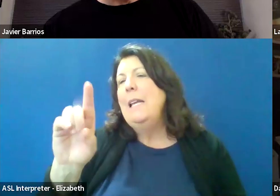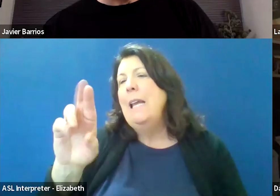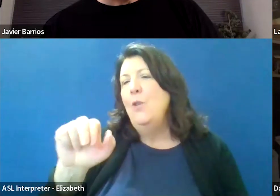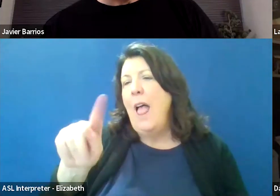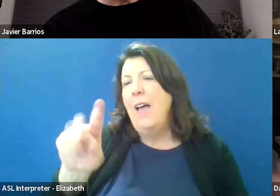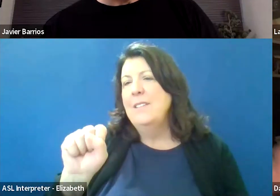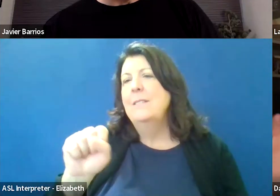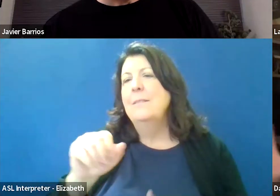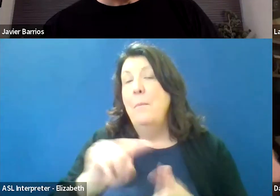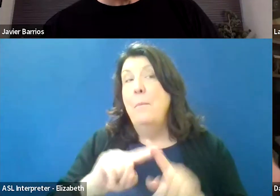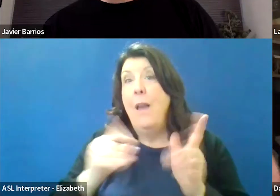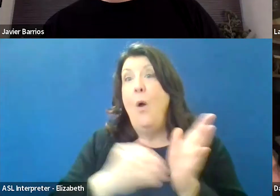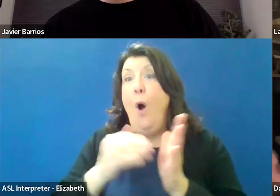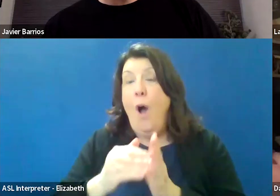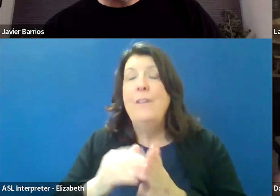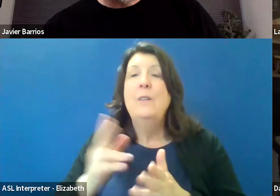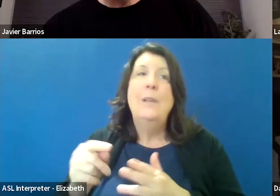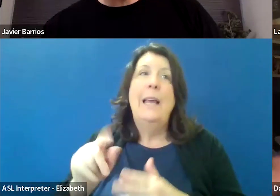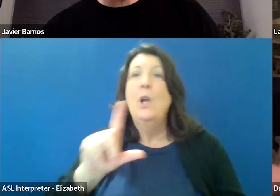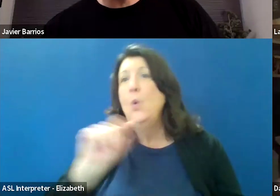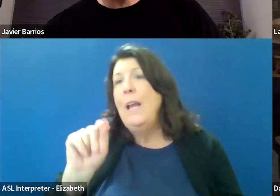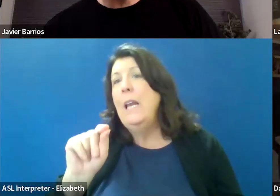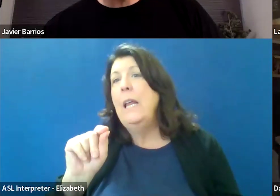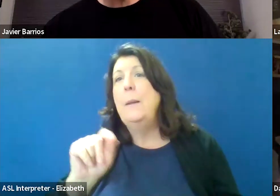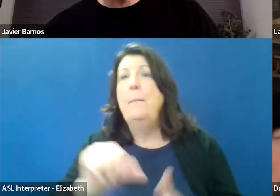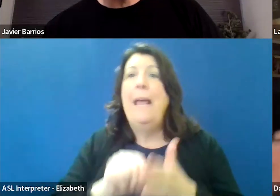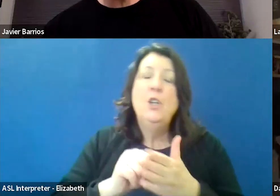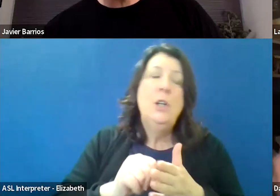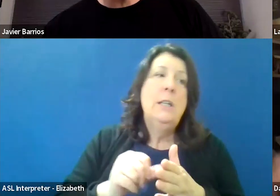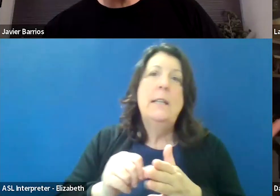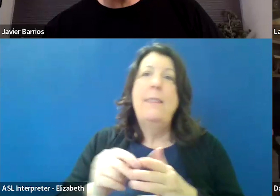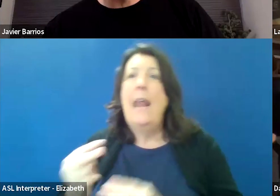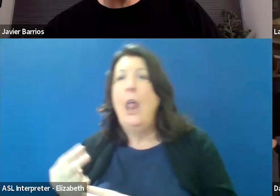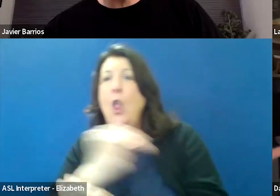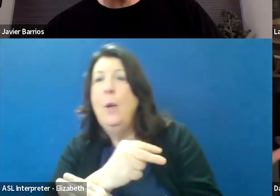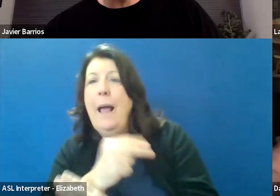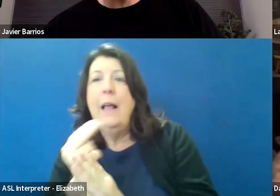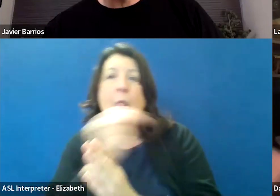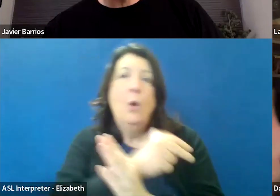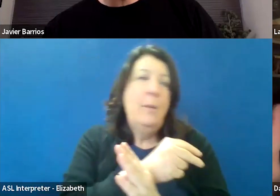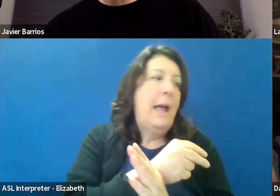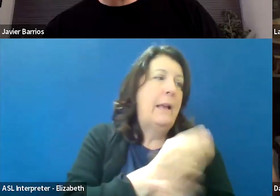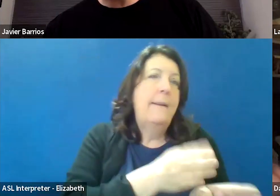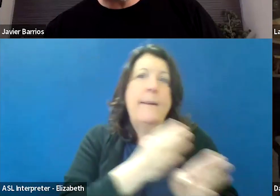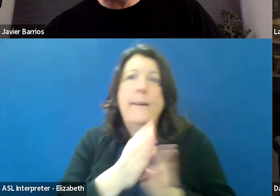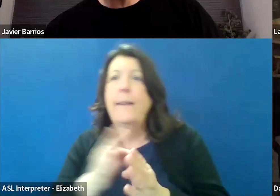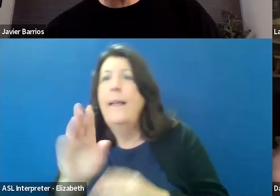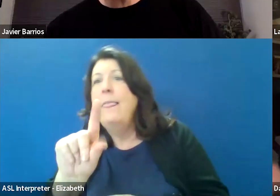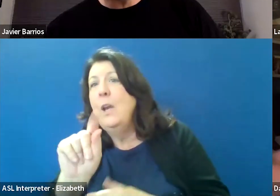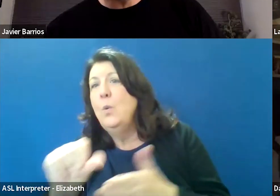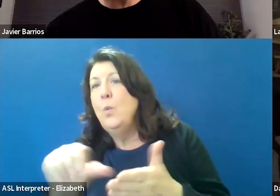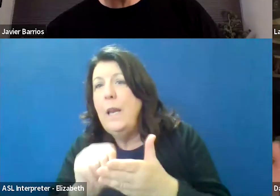oftentimes 30 pages and then like another 20 pages, and then kind of go back and look at them, and then another 20 pages, and then go back, and then a full draft,